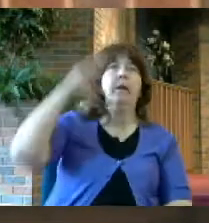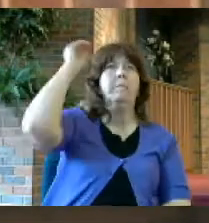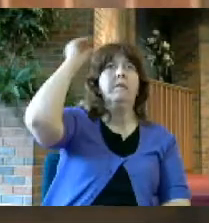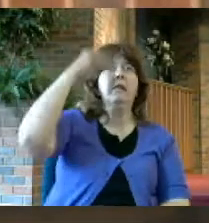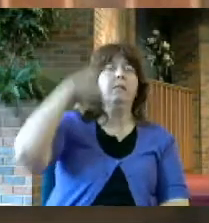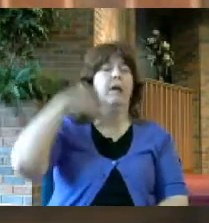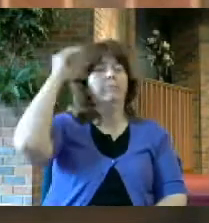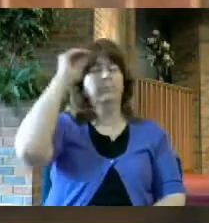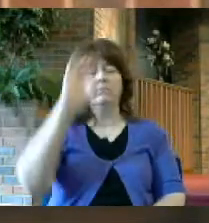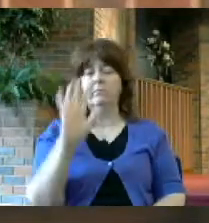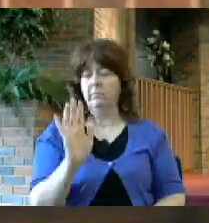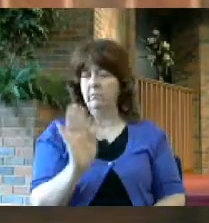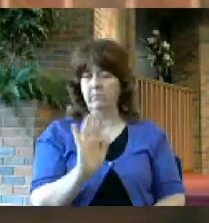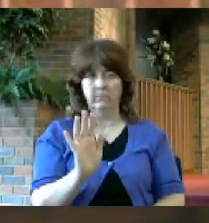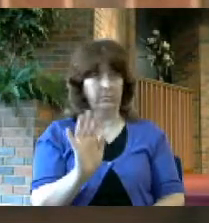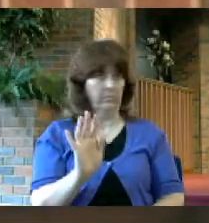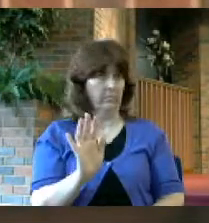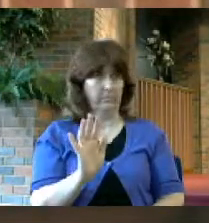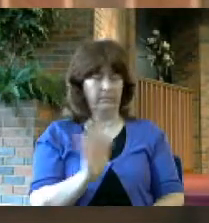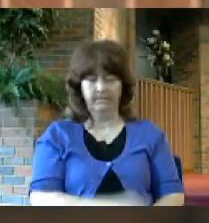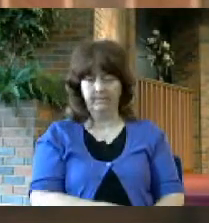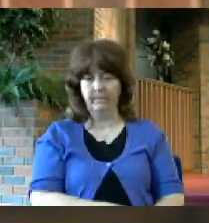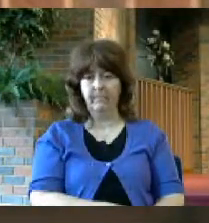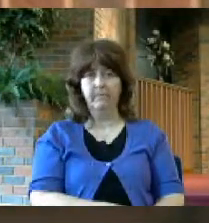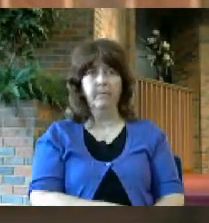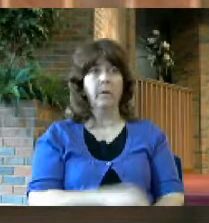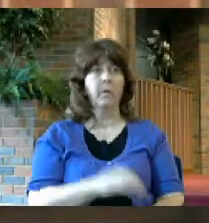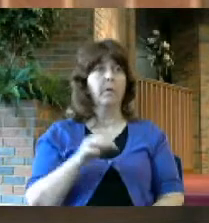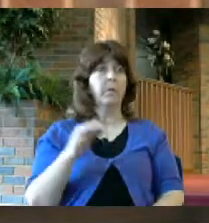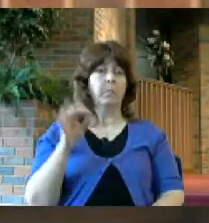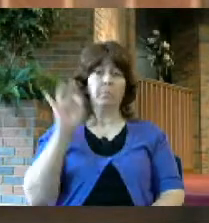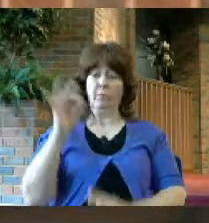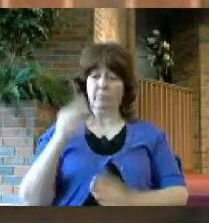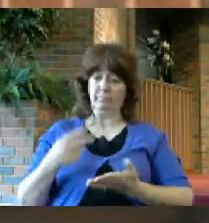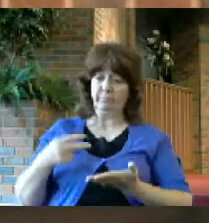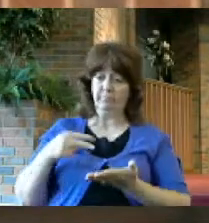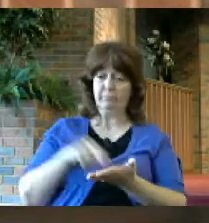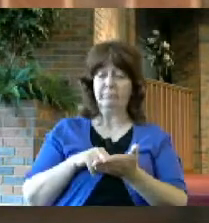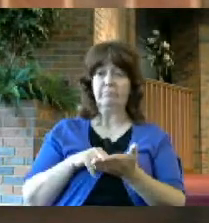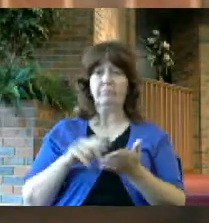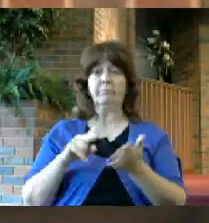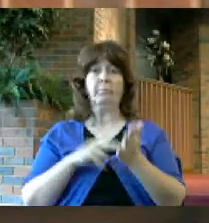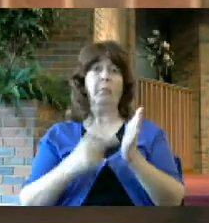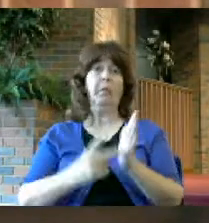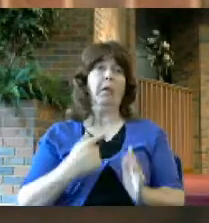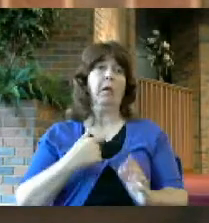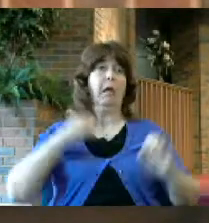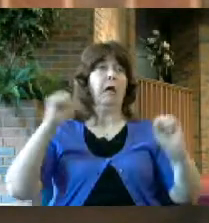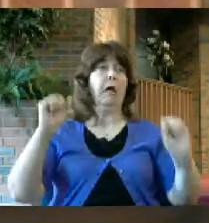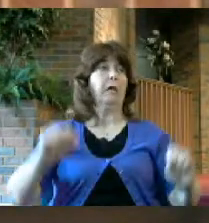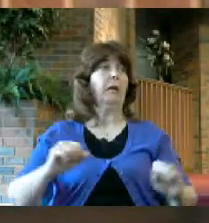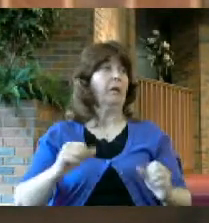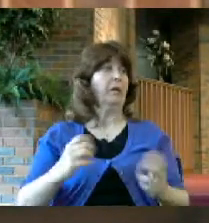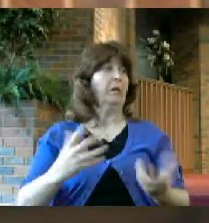It is not free rein to decide to declare war on the known personal